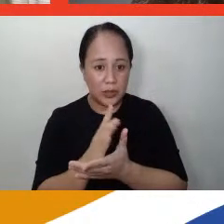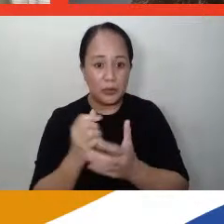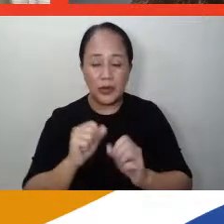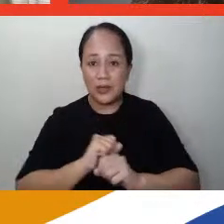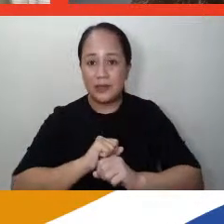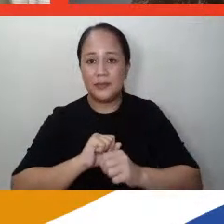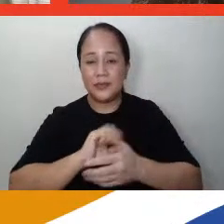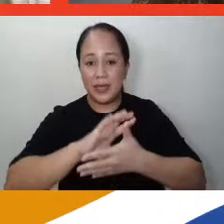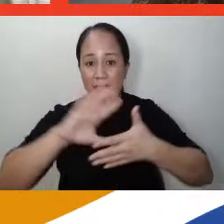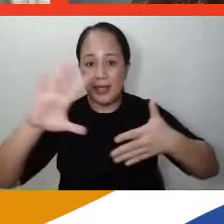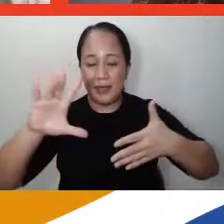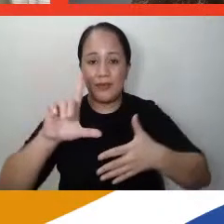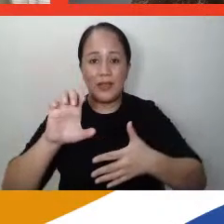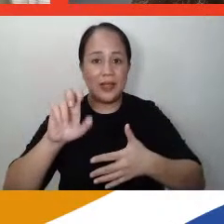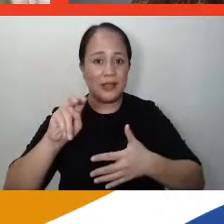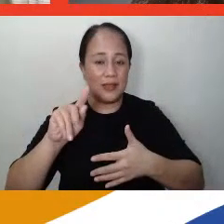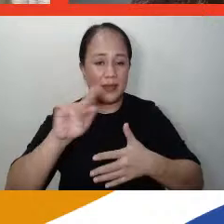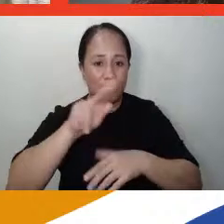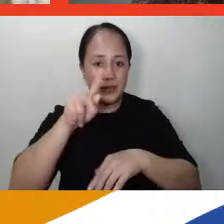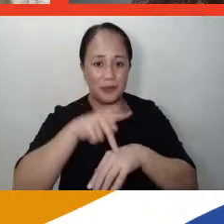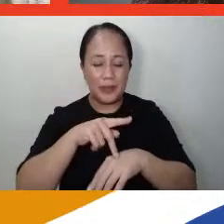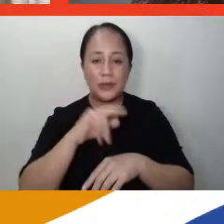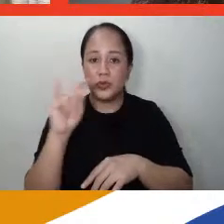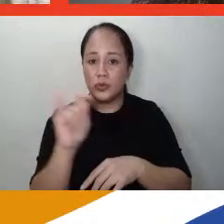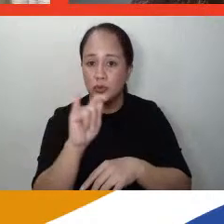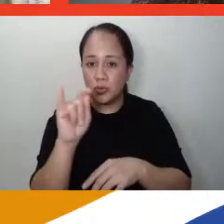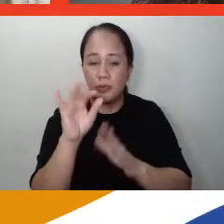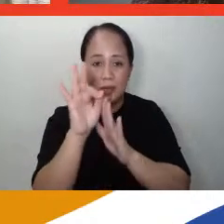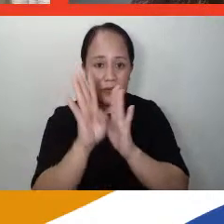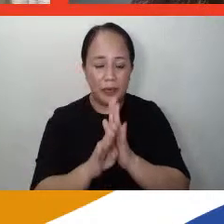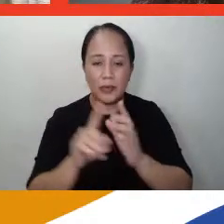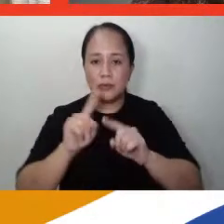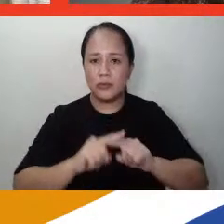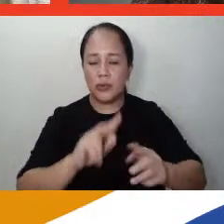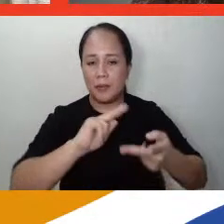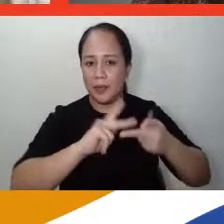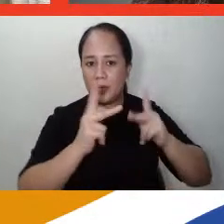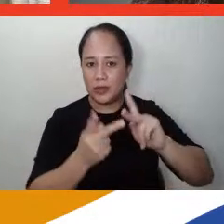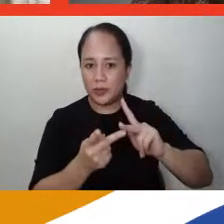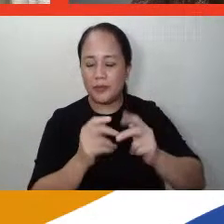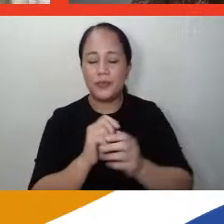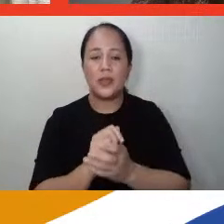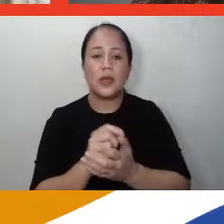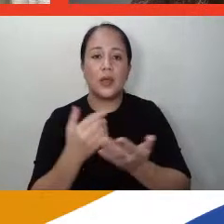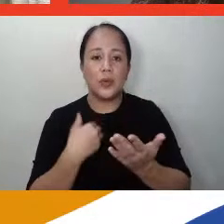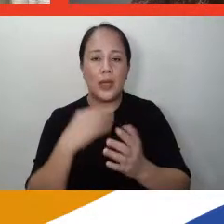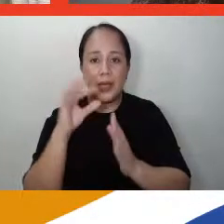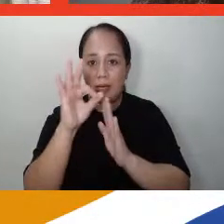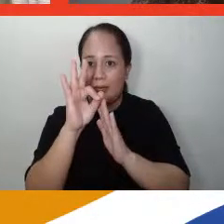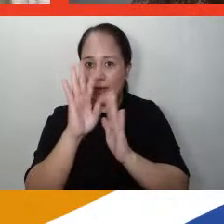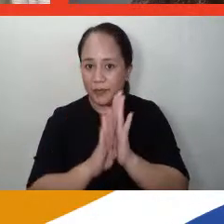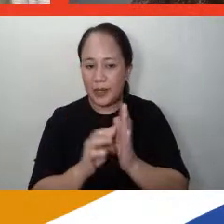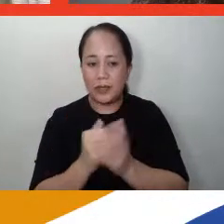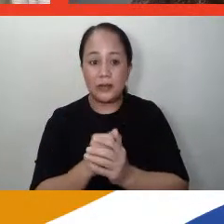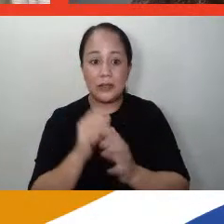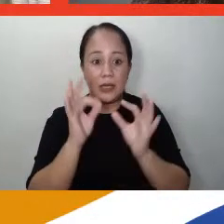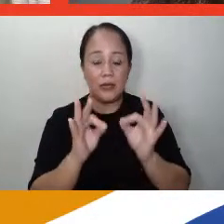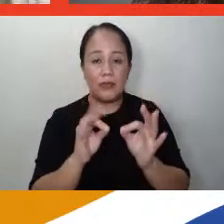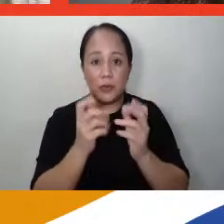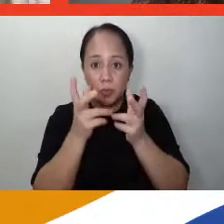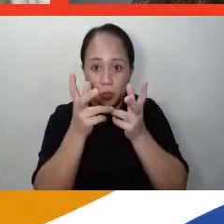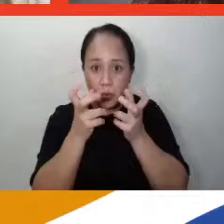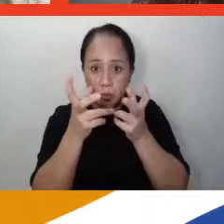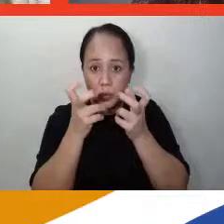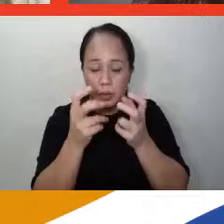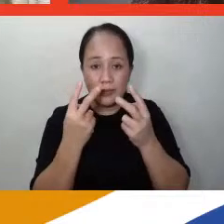on Lenta Philippines Facebook and YouTube accounts and to our different partner accounts or pages on Facebook. To all our listeners and